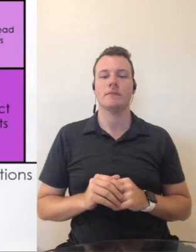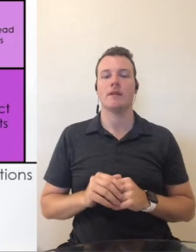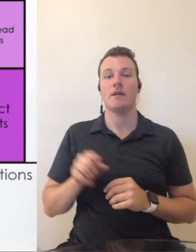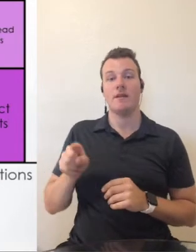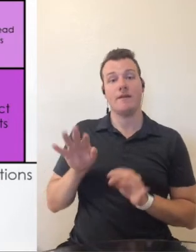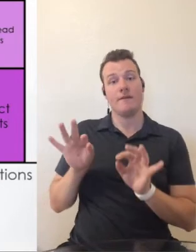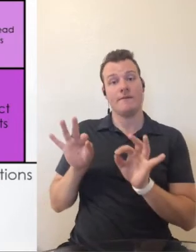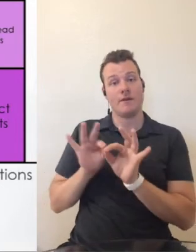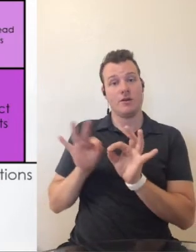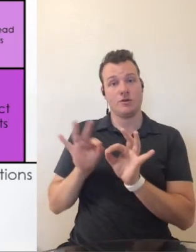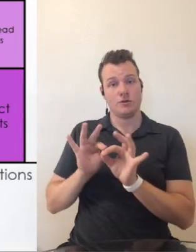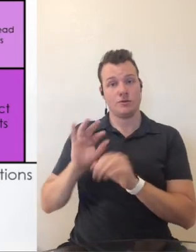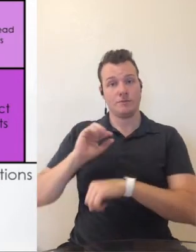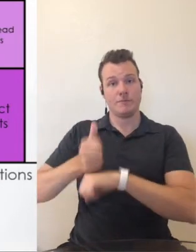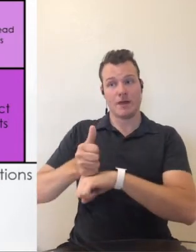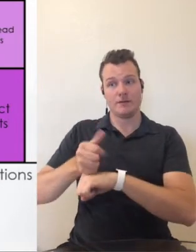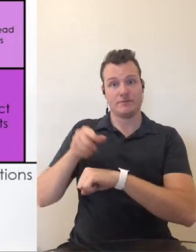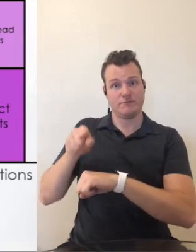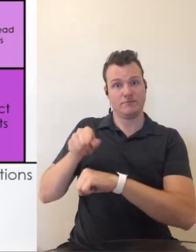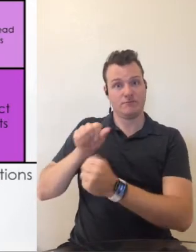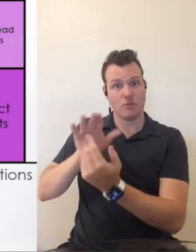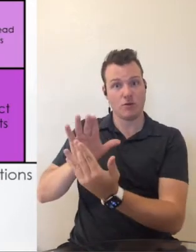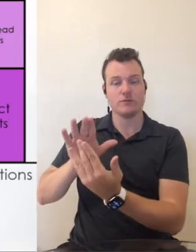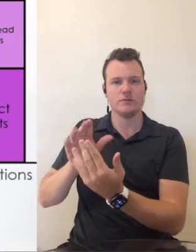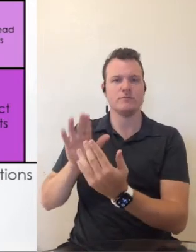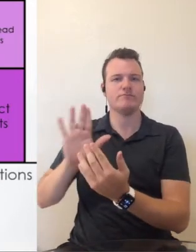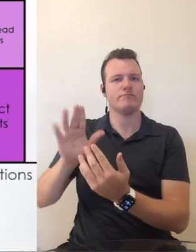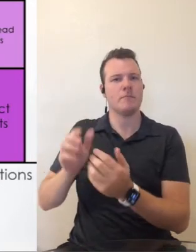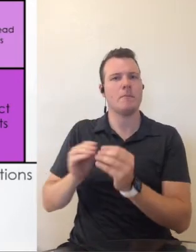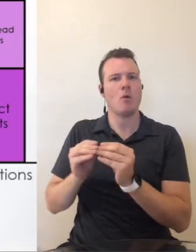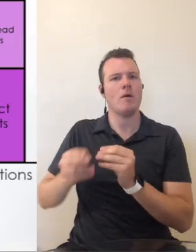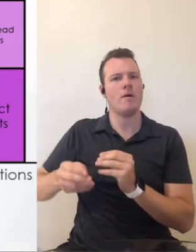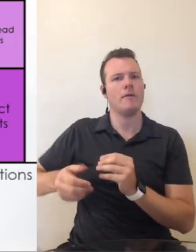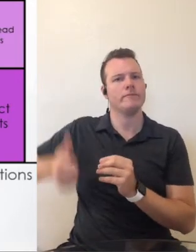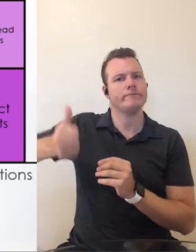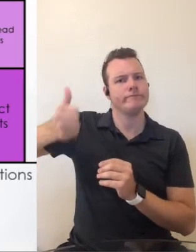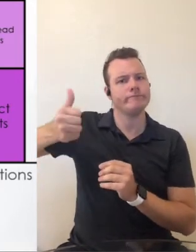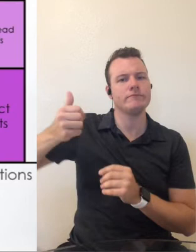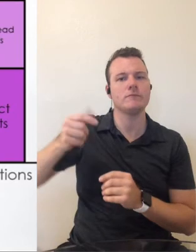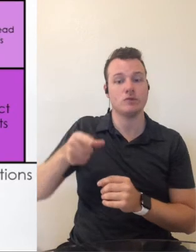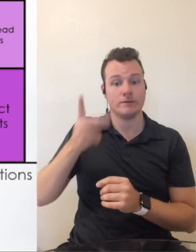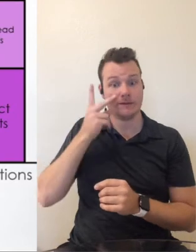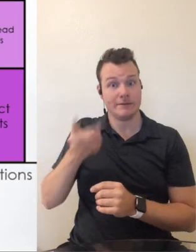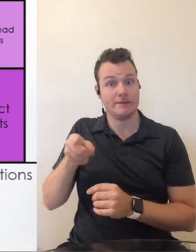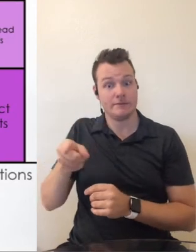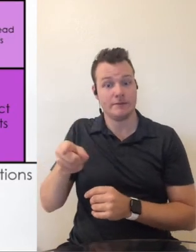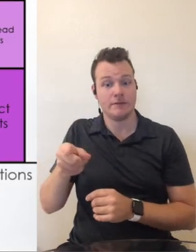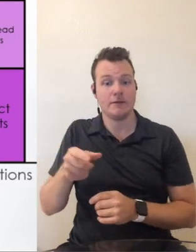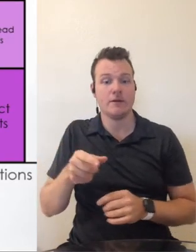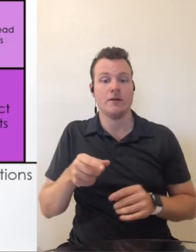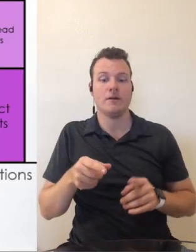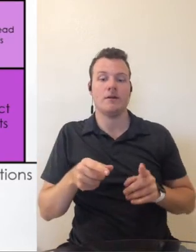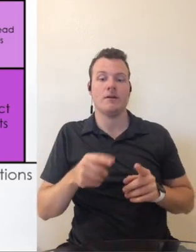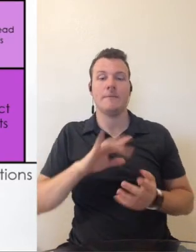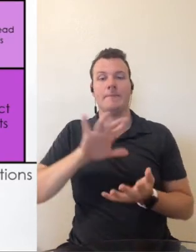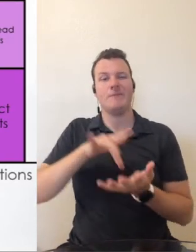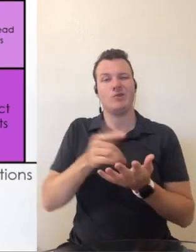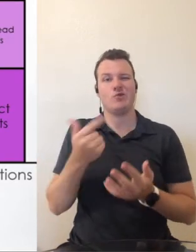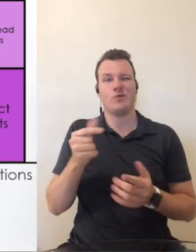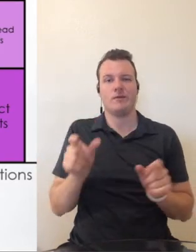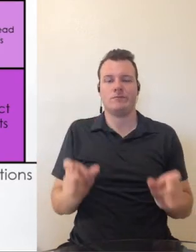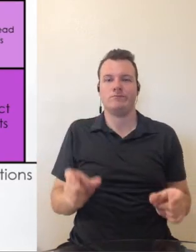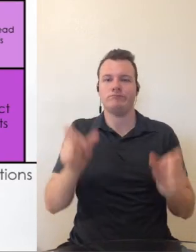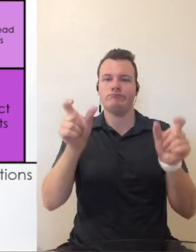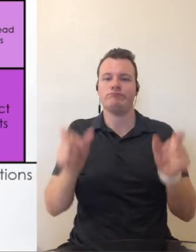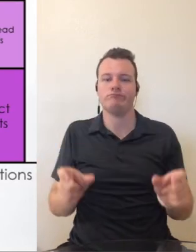to be a little bit higher, and you can actually see that, whereas in the middle where you have price in the green box,